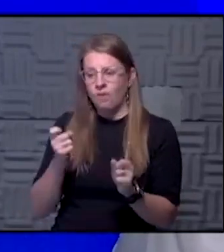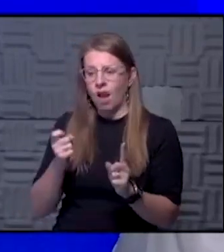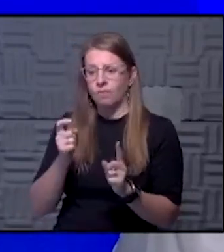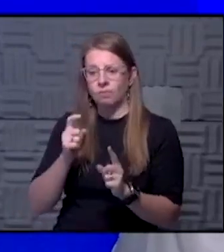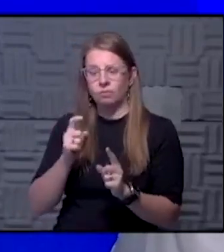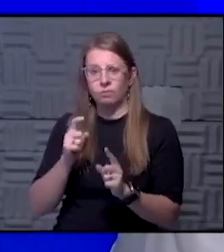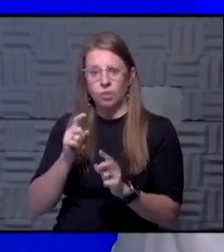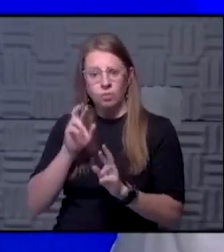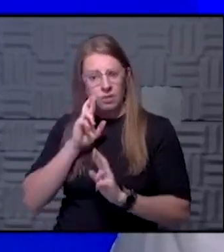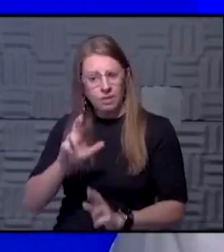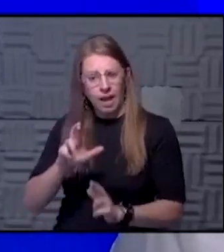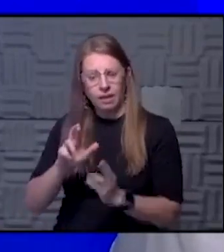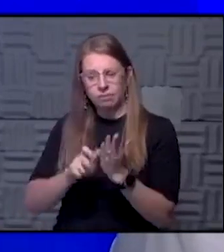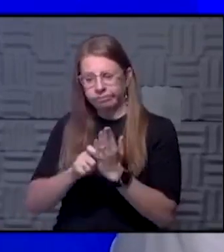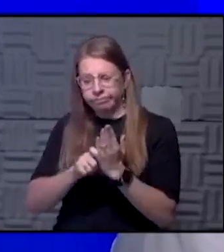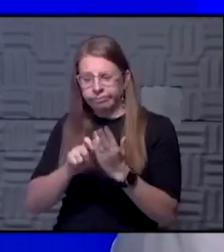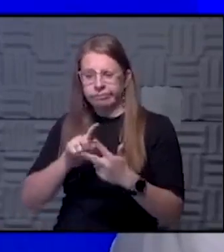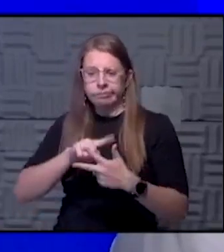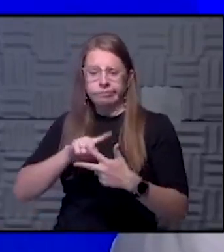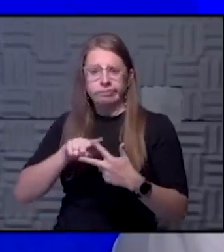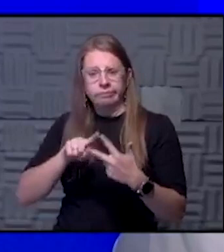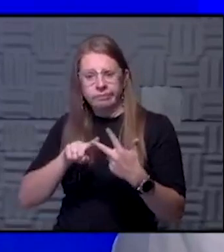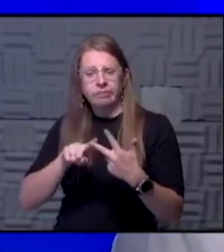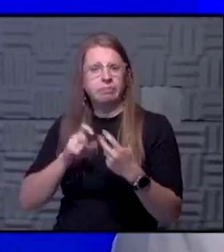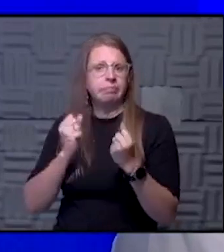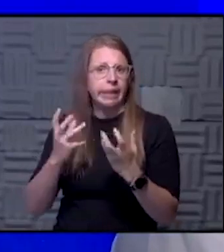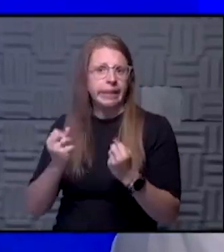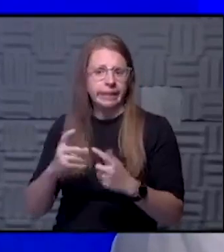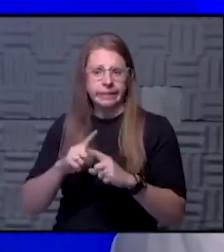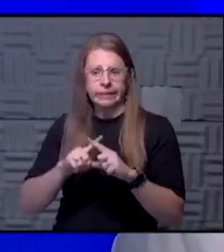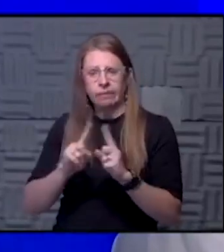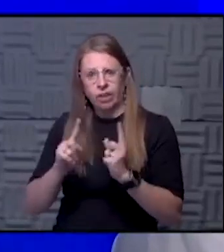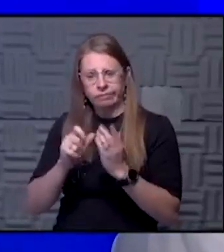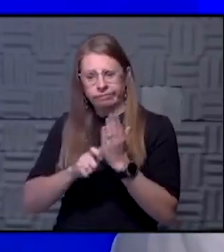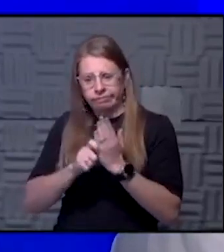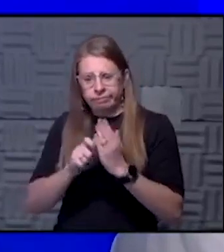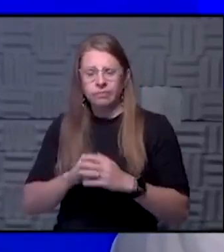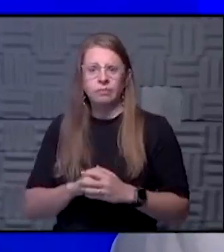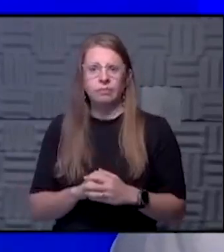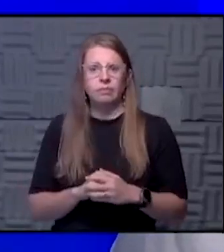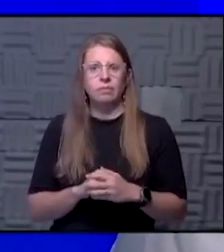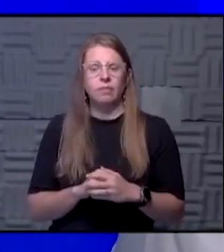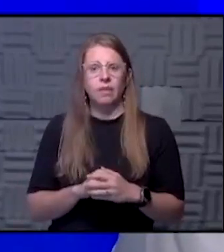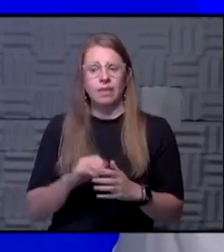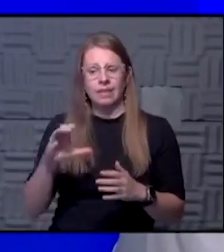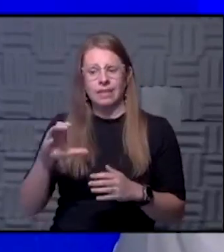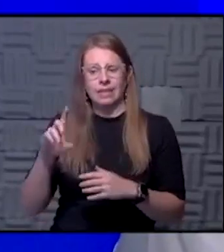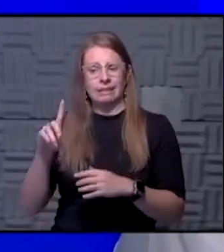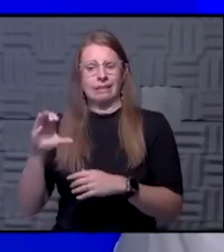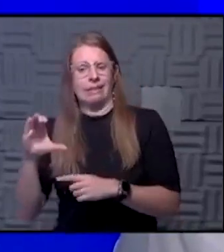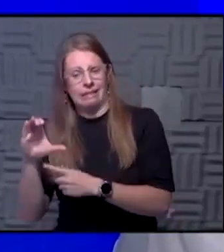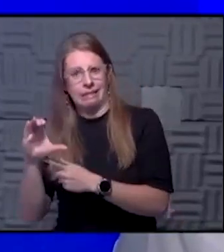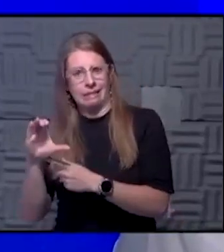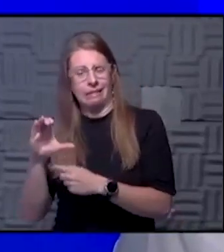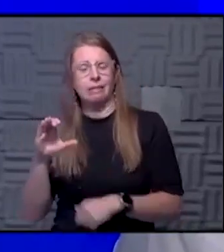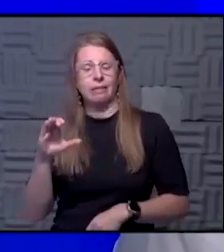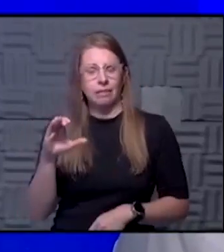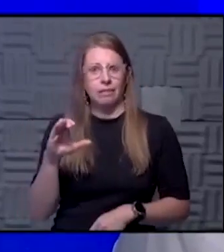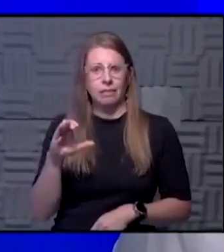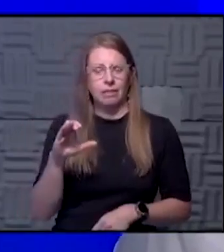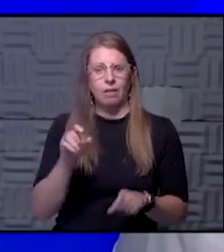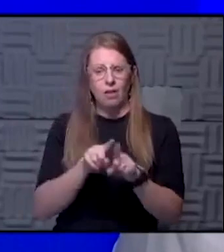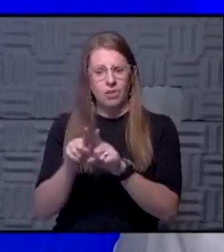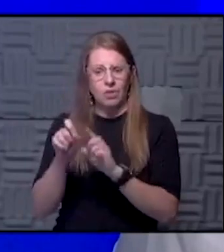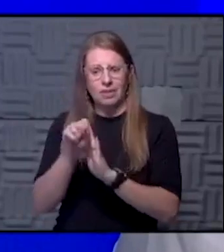journals, New England Journal of Medicine, JAMA, Science, Nature. And we've also touted certainly the CDC and